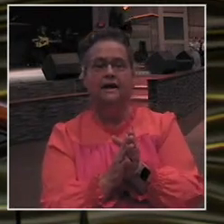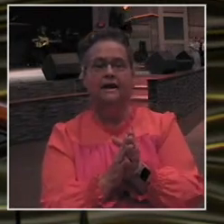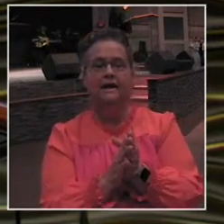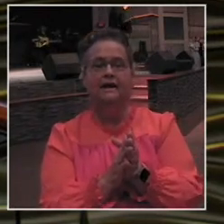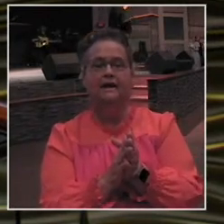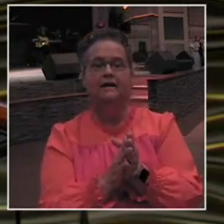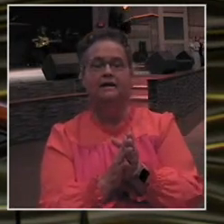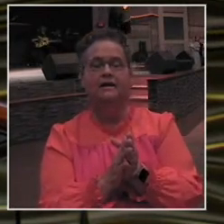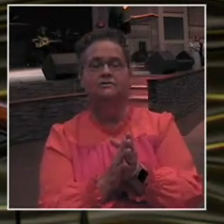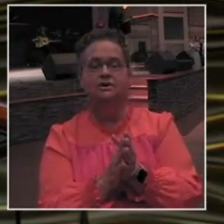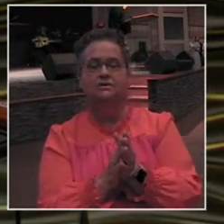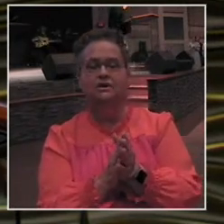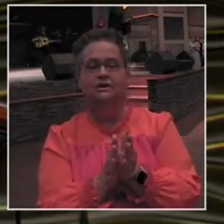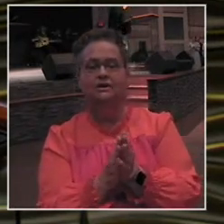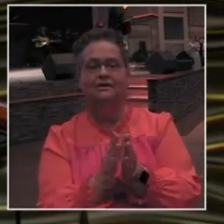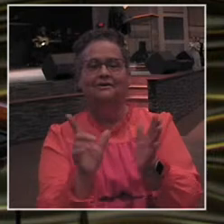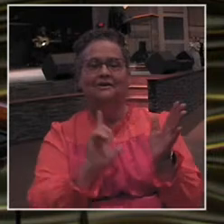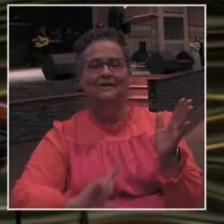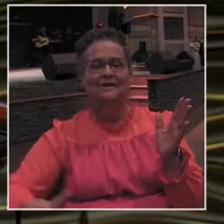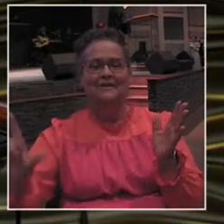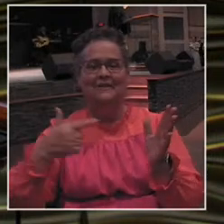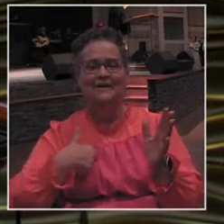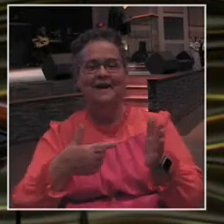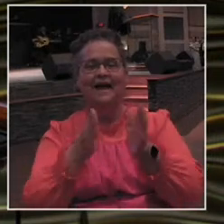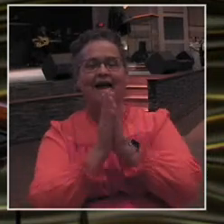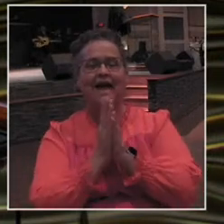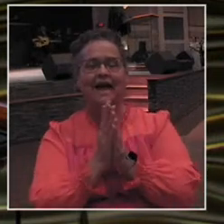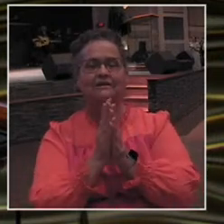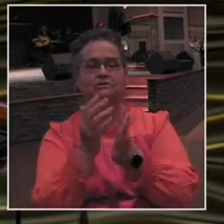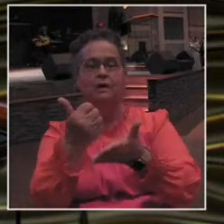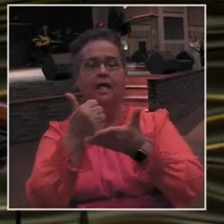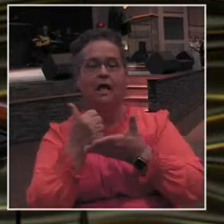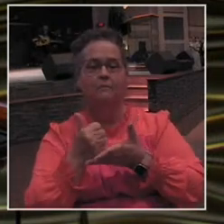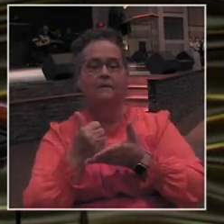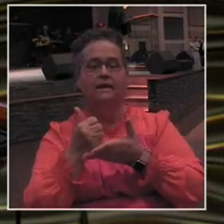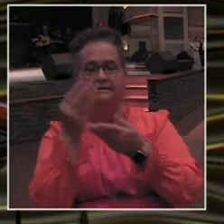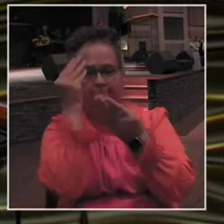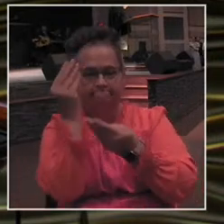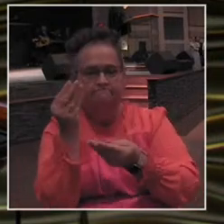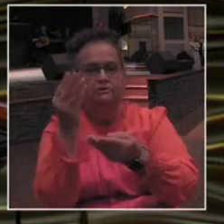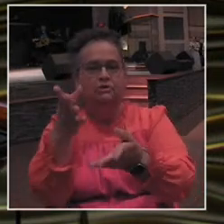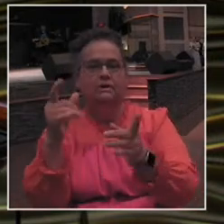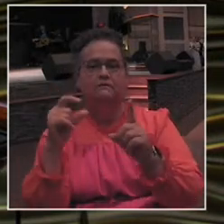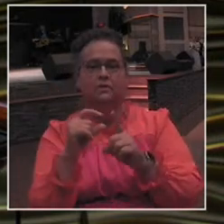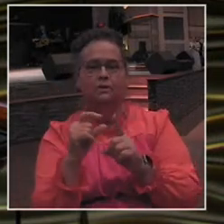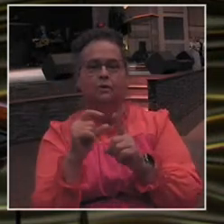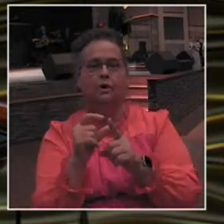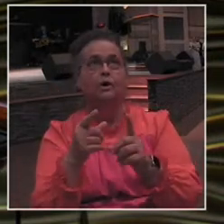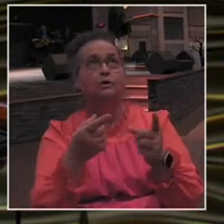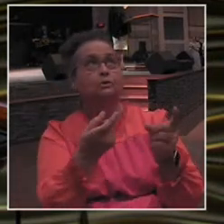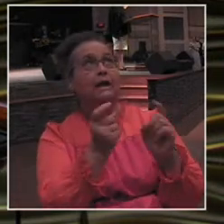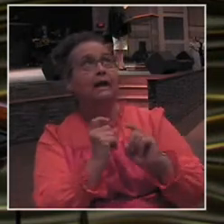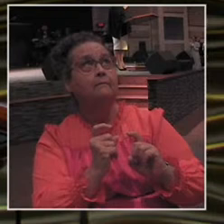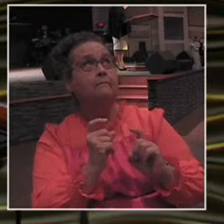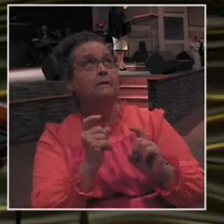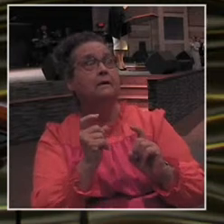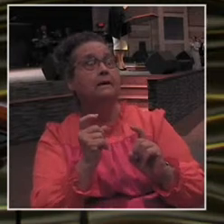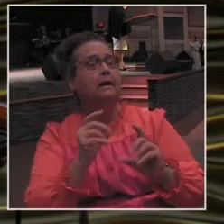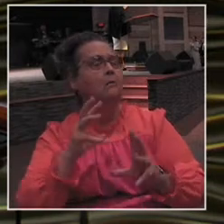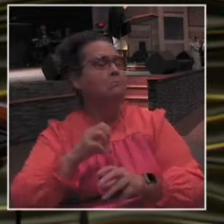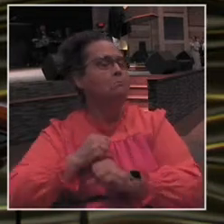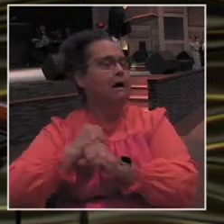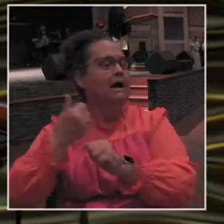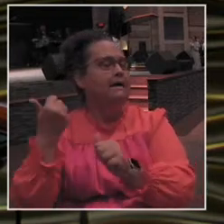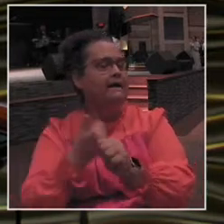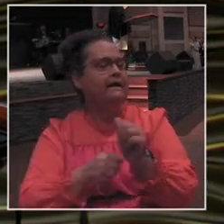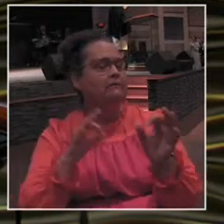And Lord, I ask that you help me today to deliver the word that you gave me. And I bind every distraction that might try